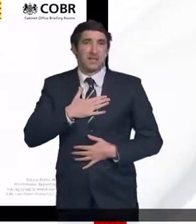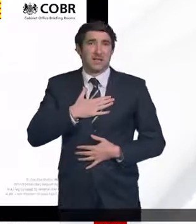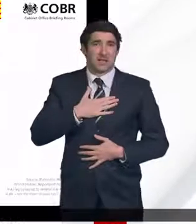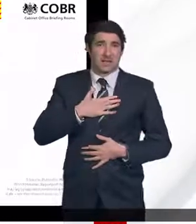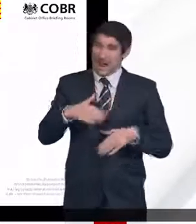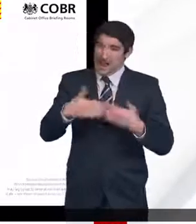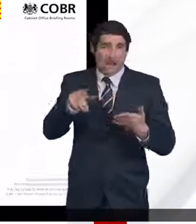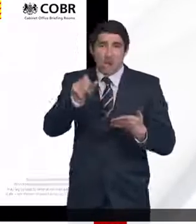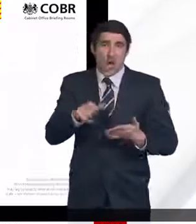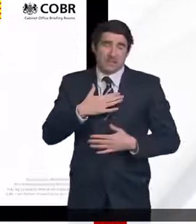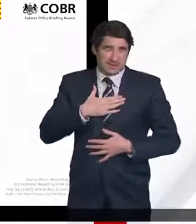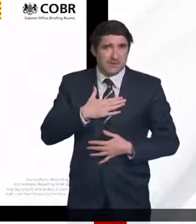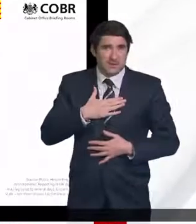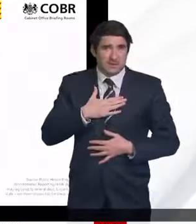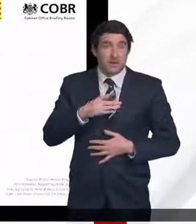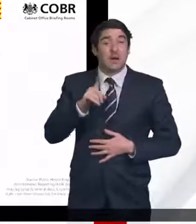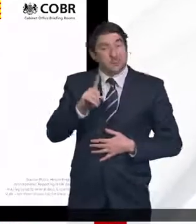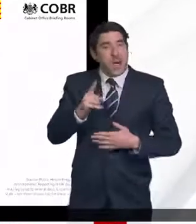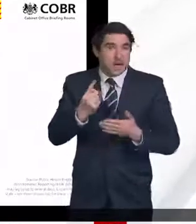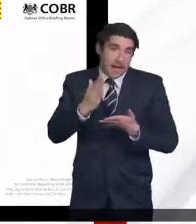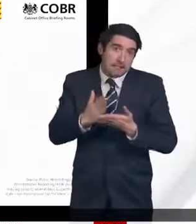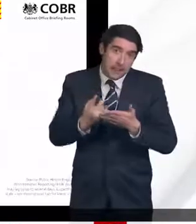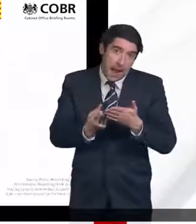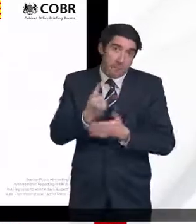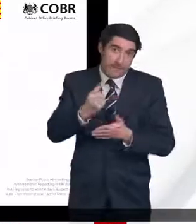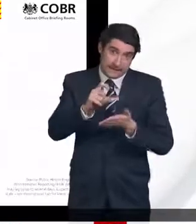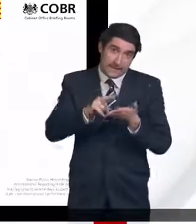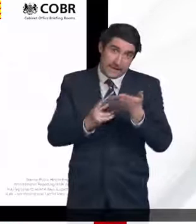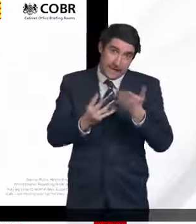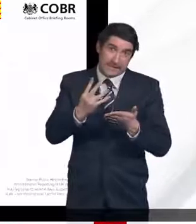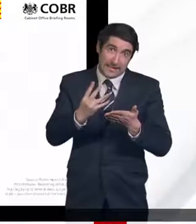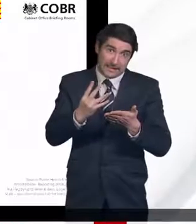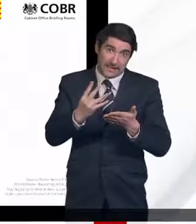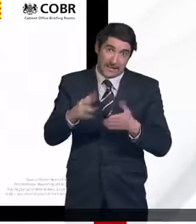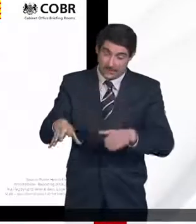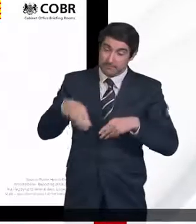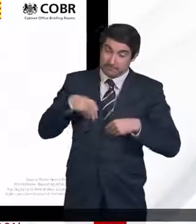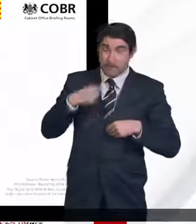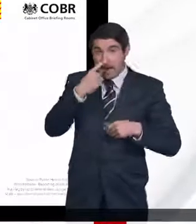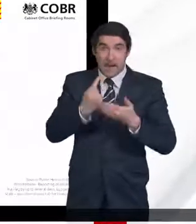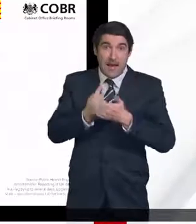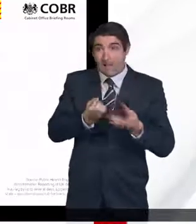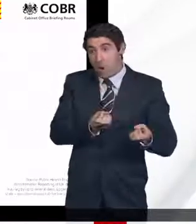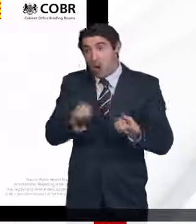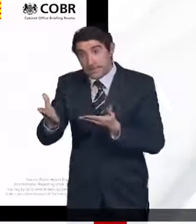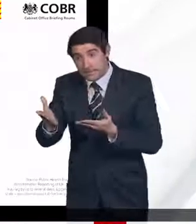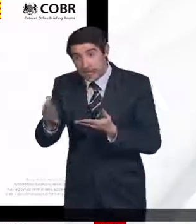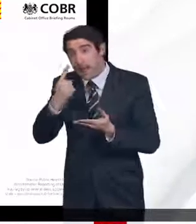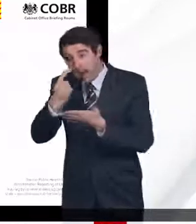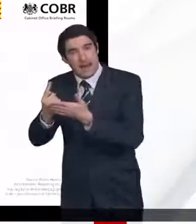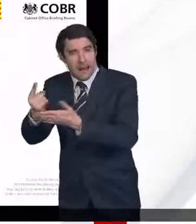of deaths. And you can see here a comparison of deaths in different countries, and you can see maybe in the very light line in the middle